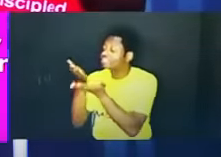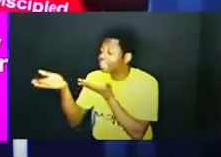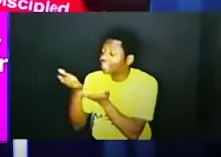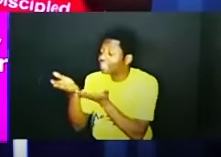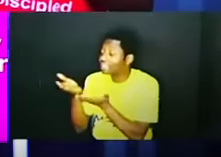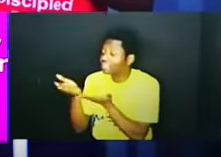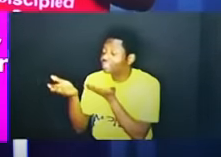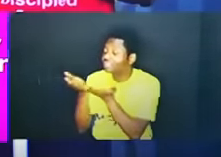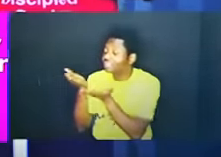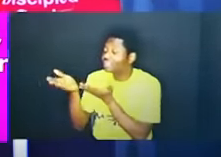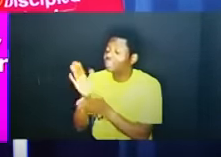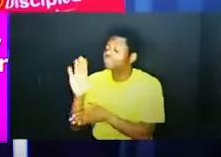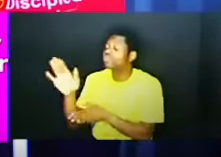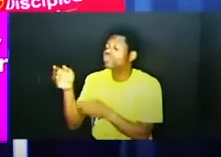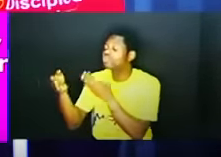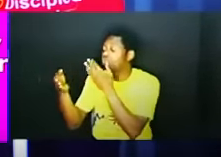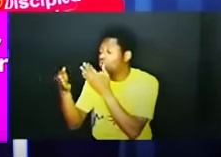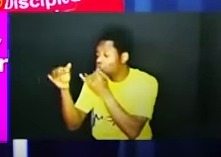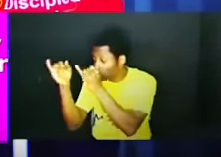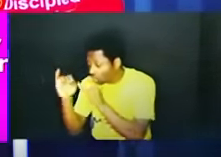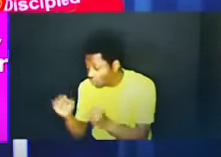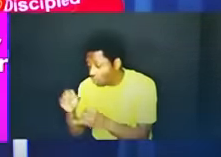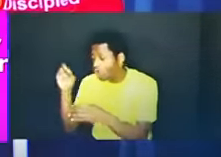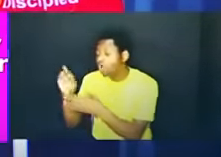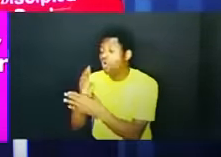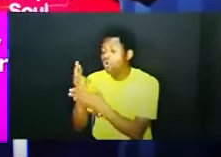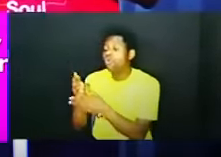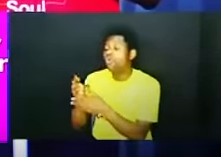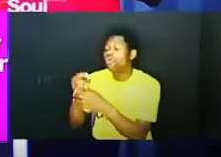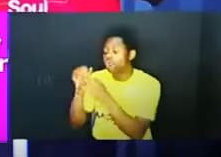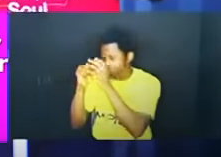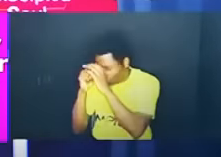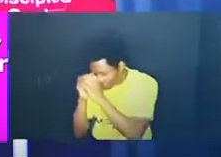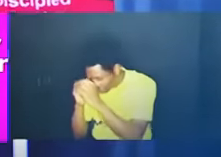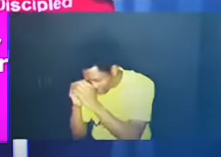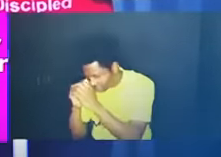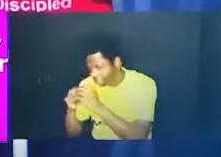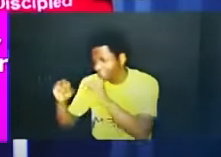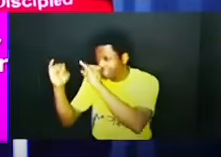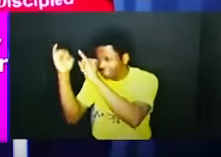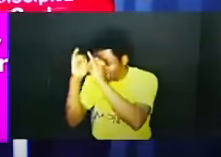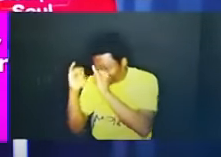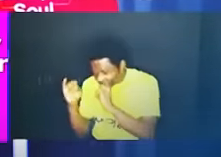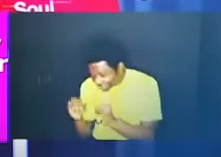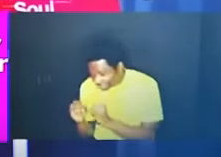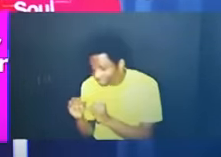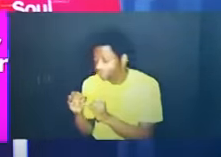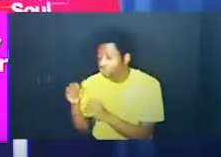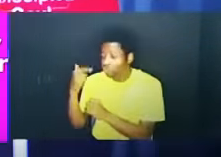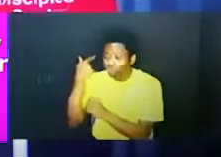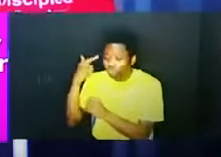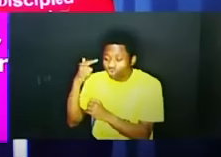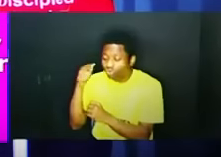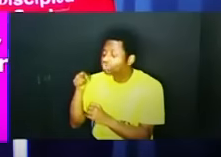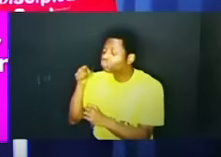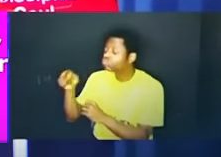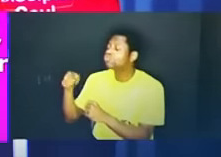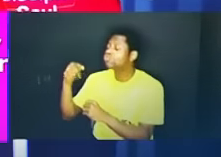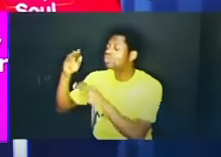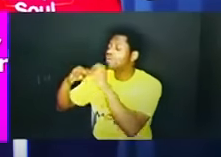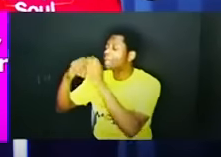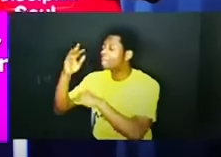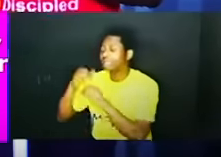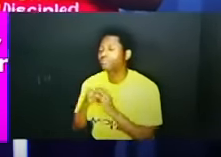we will not what? Serve your gods or worship the image of gold you have set